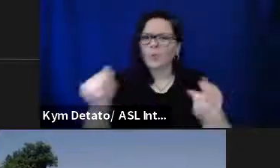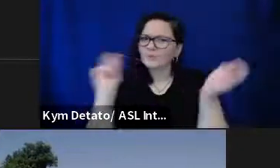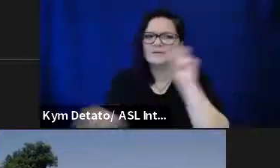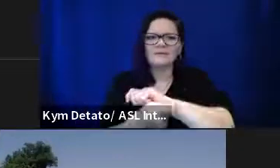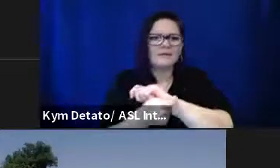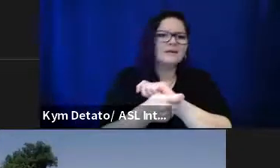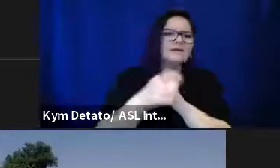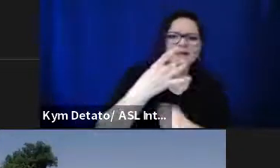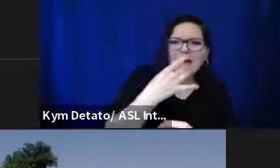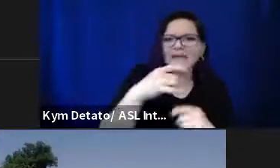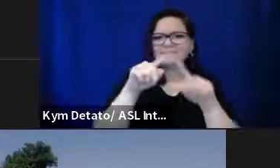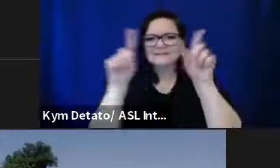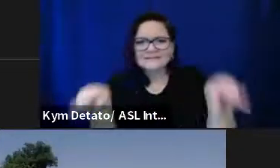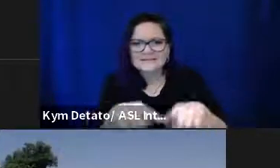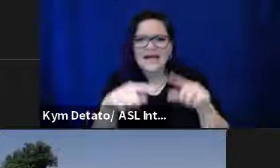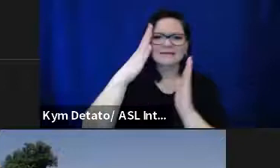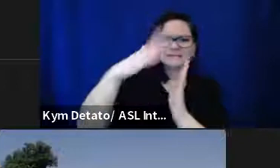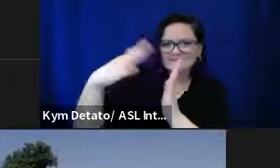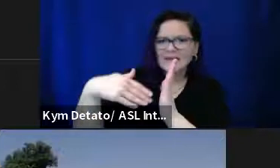lighting, and painting the building.